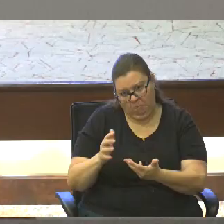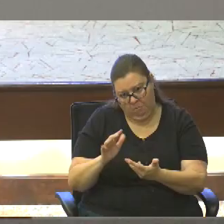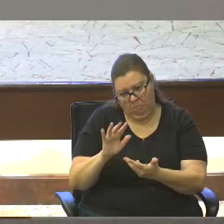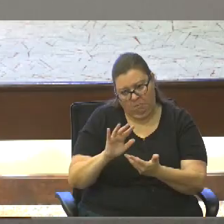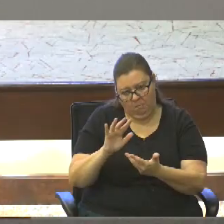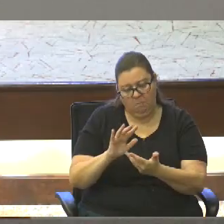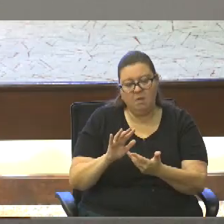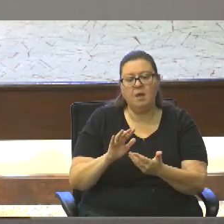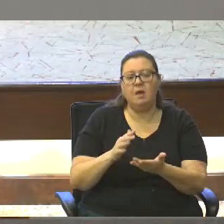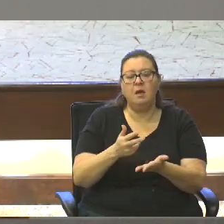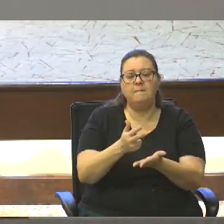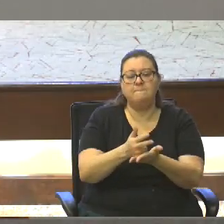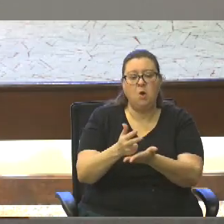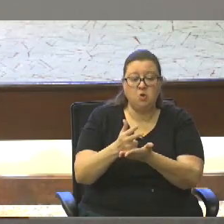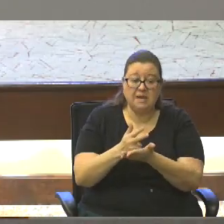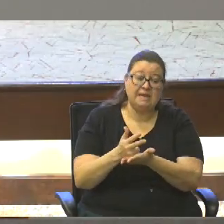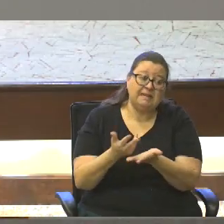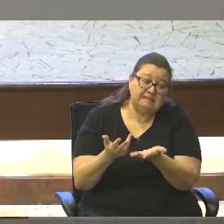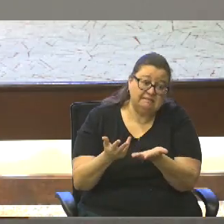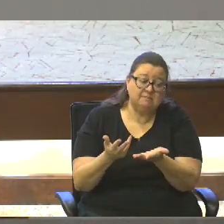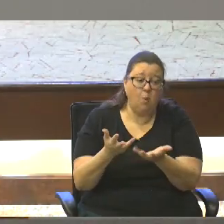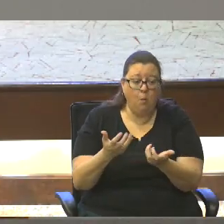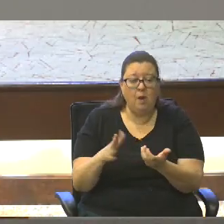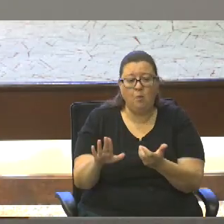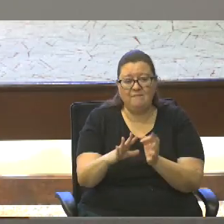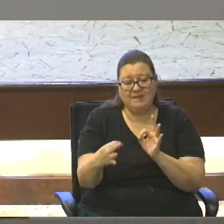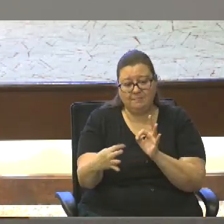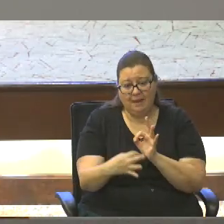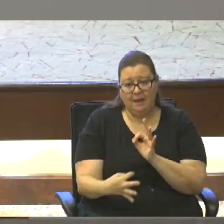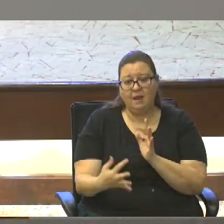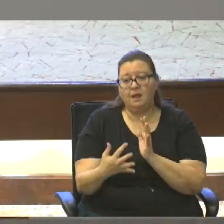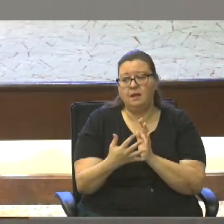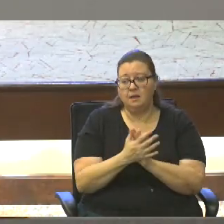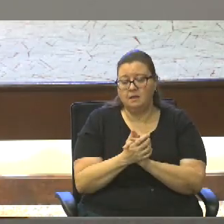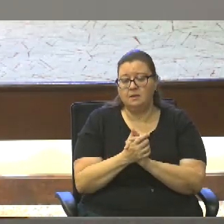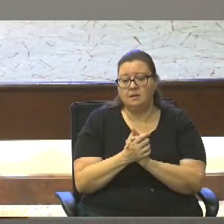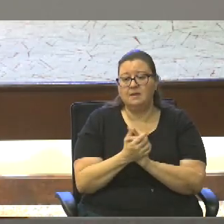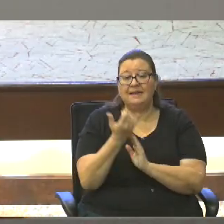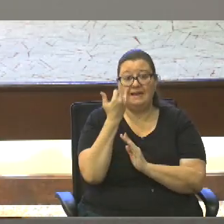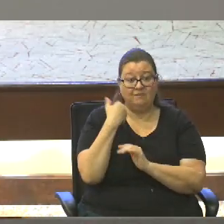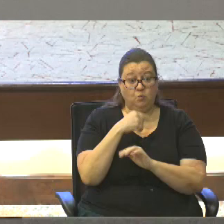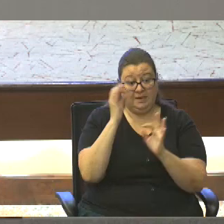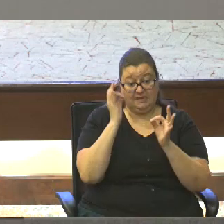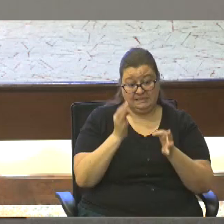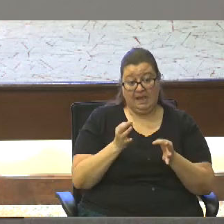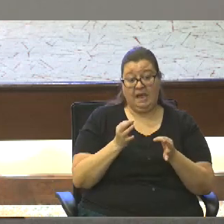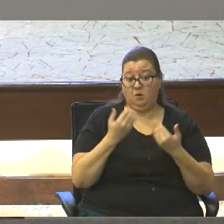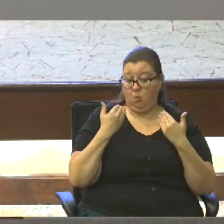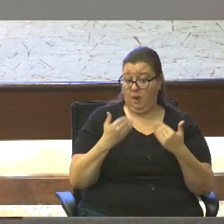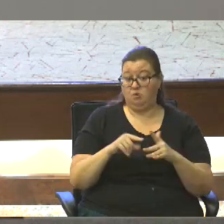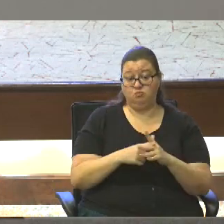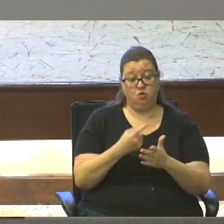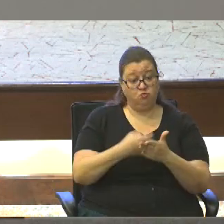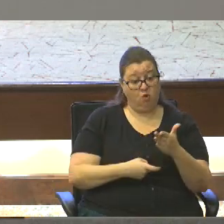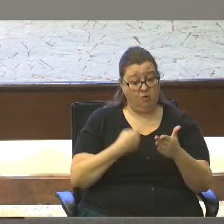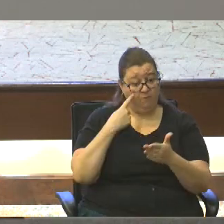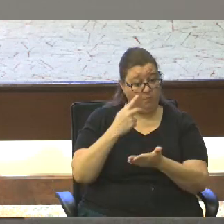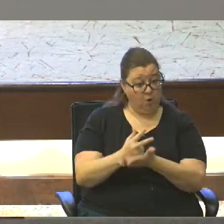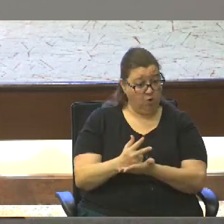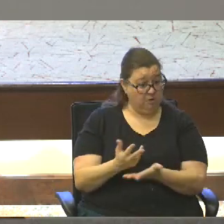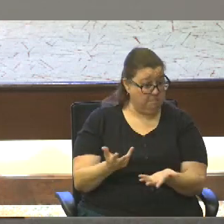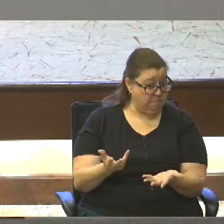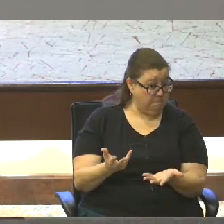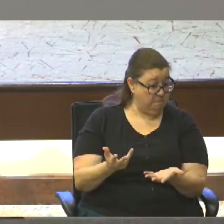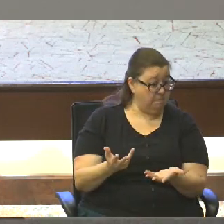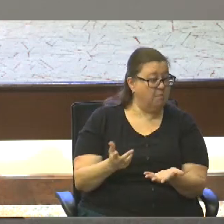Relative to paid parking, would love your feedback at some point, because if we are going to mobilize in that direction, we